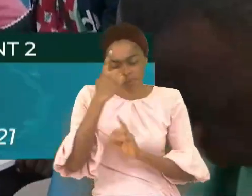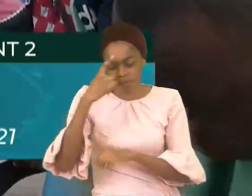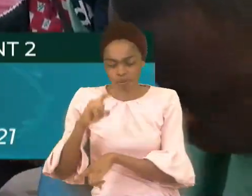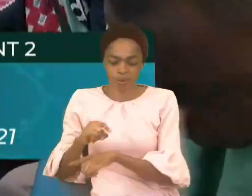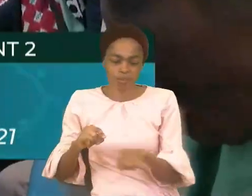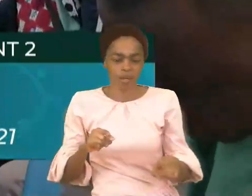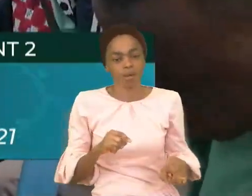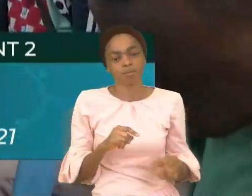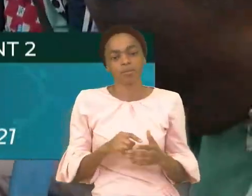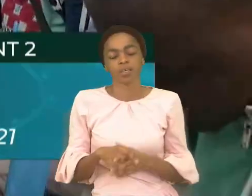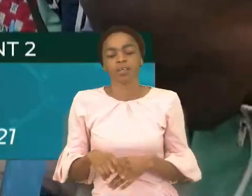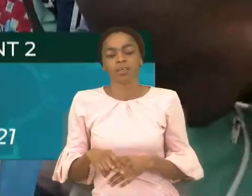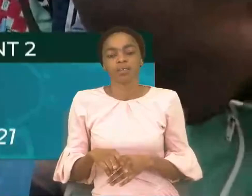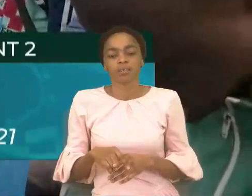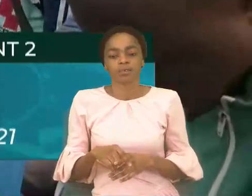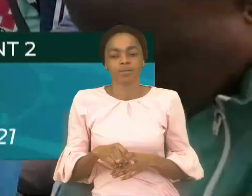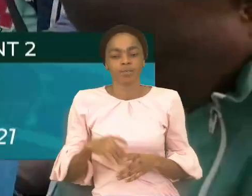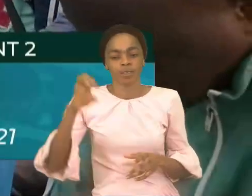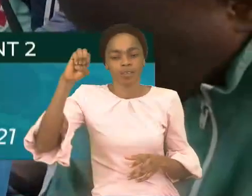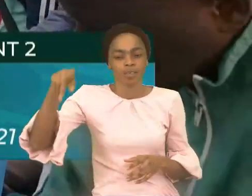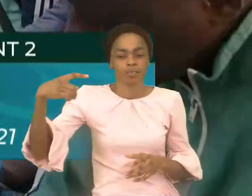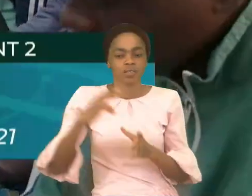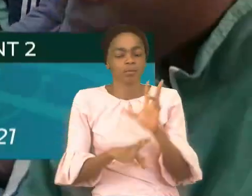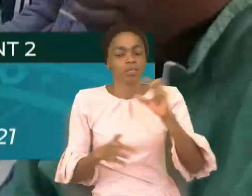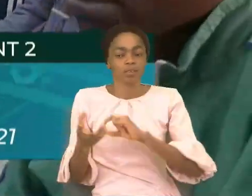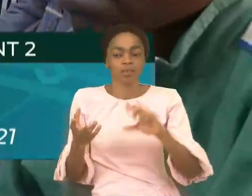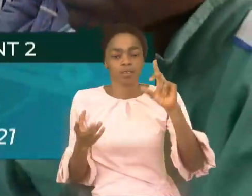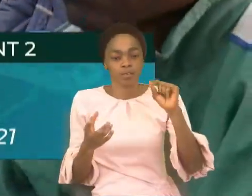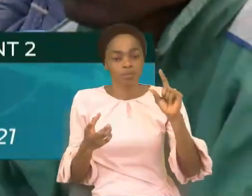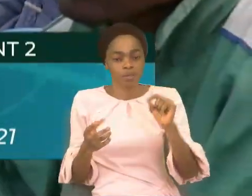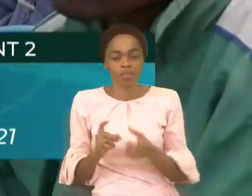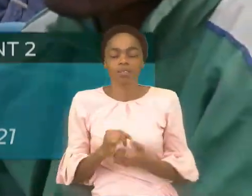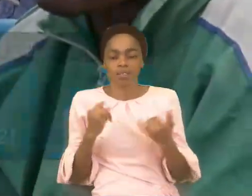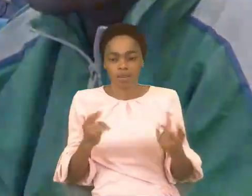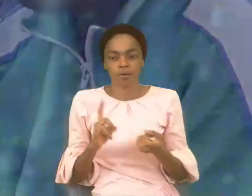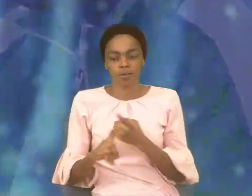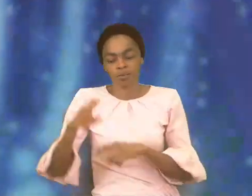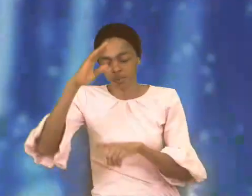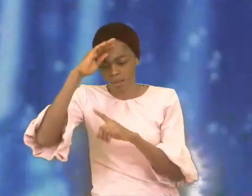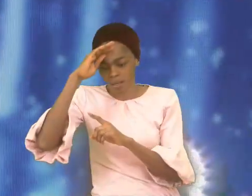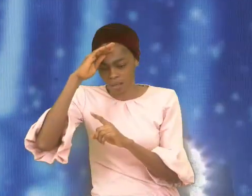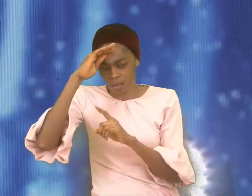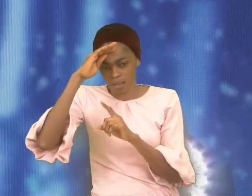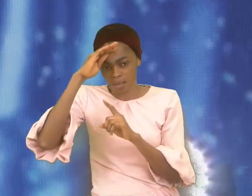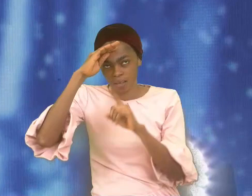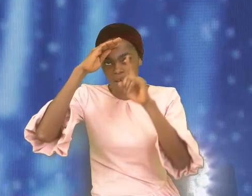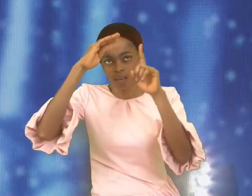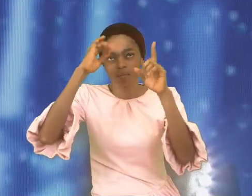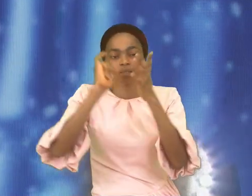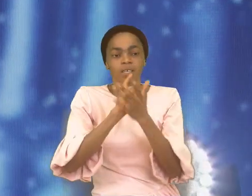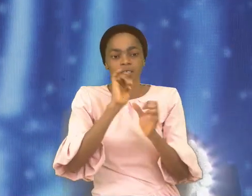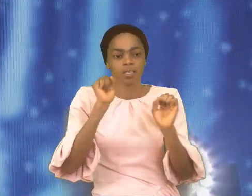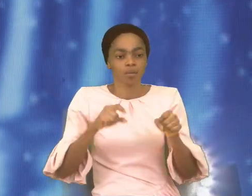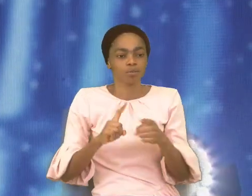him that is able to do exceeding abundantly above all that